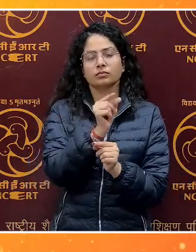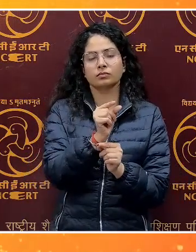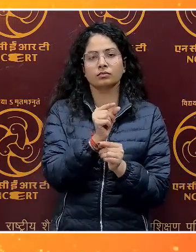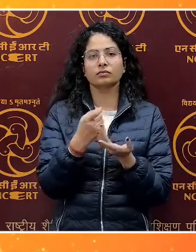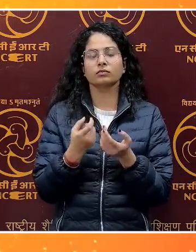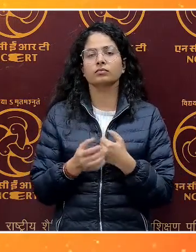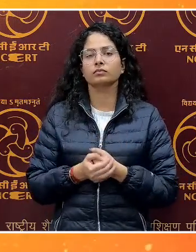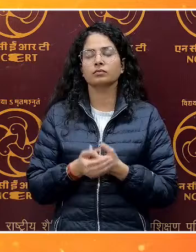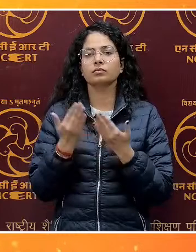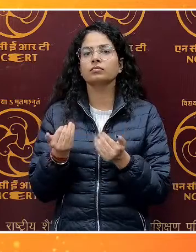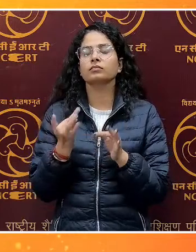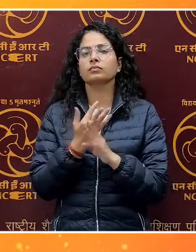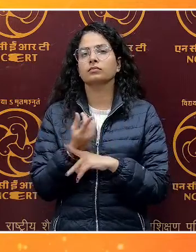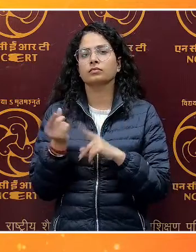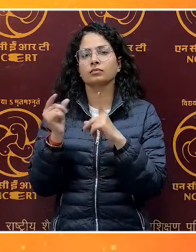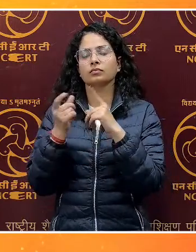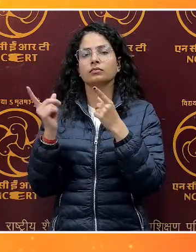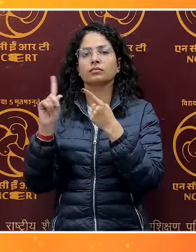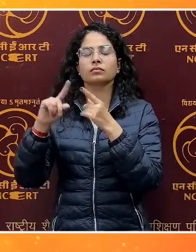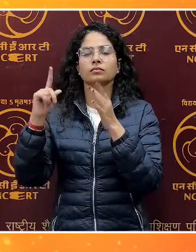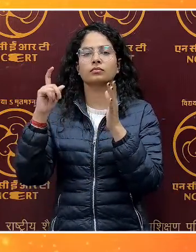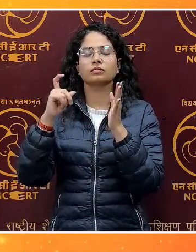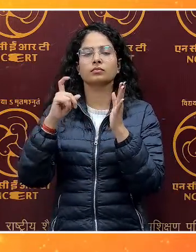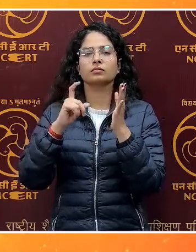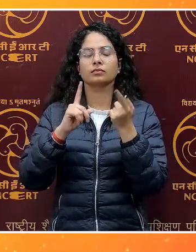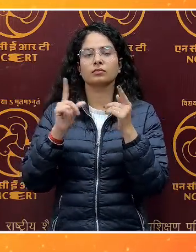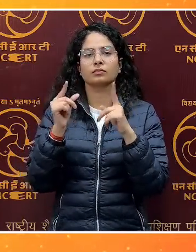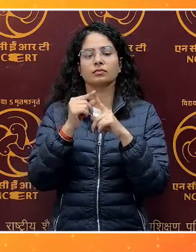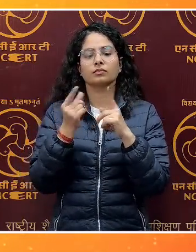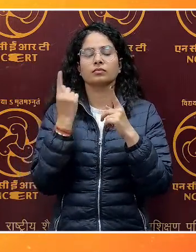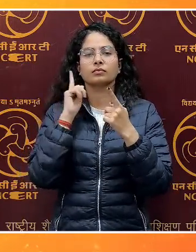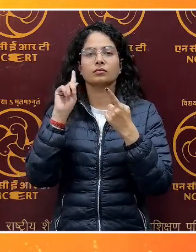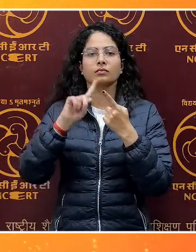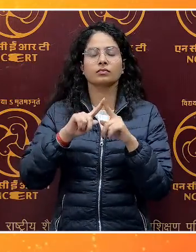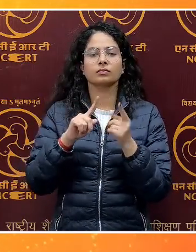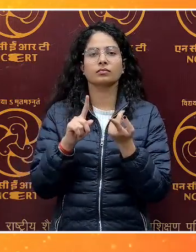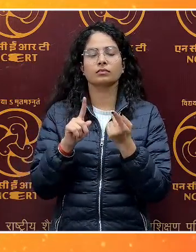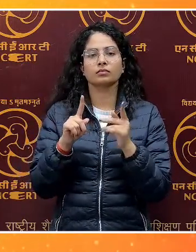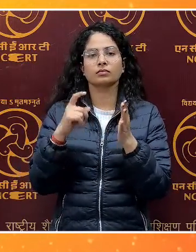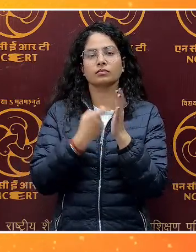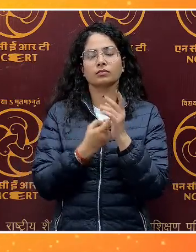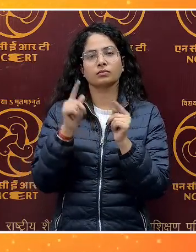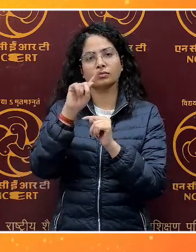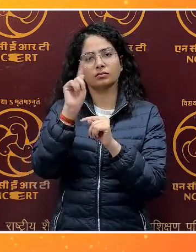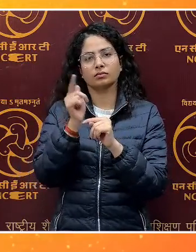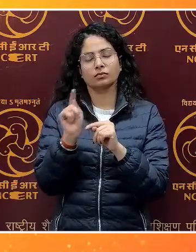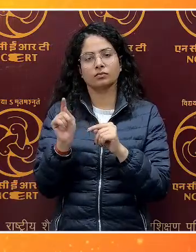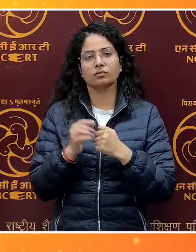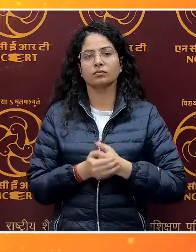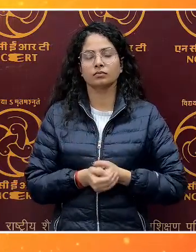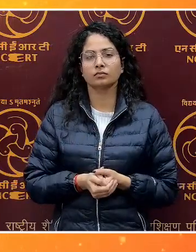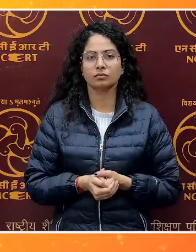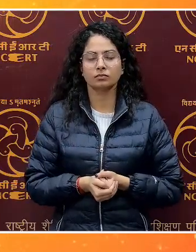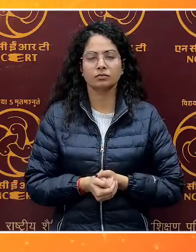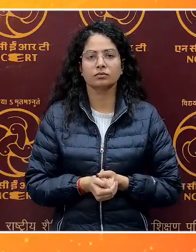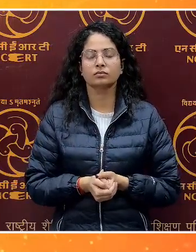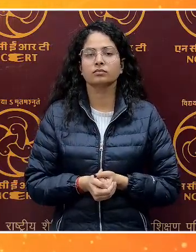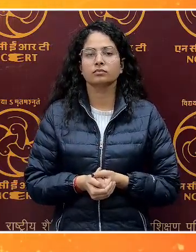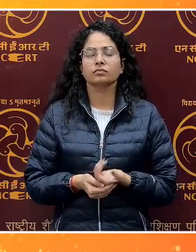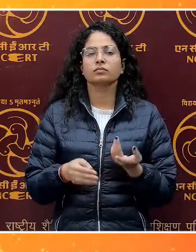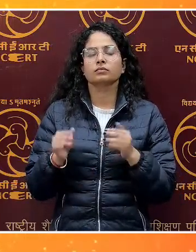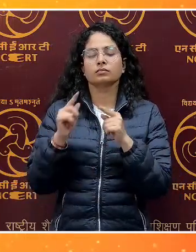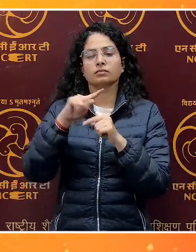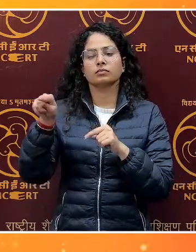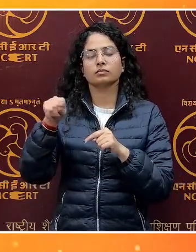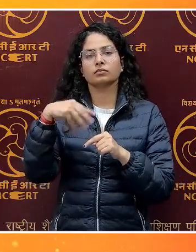pi r square, and what is left here? Height h plus 2 into 2 gives me 4 upon